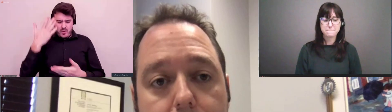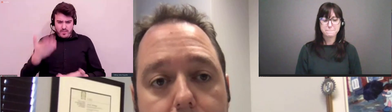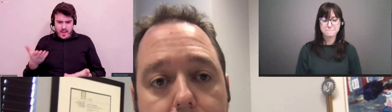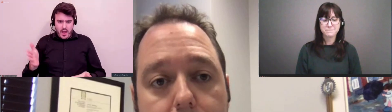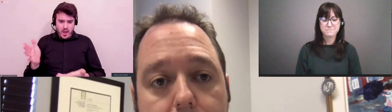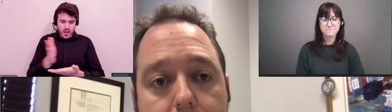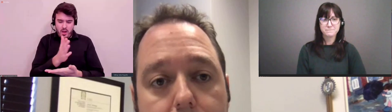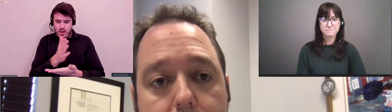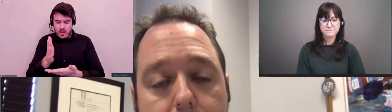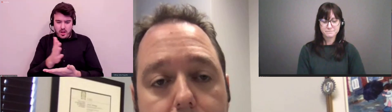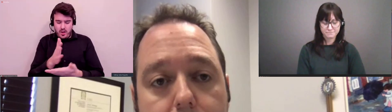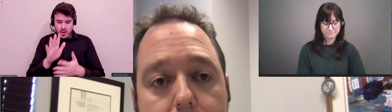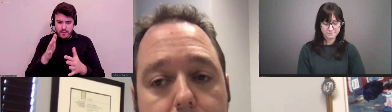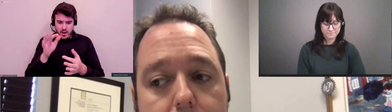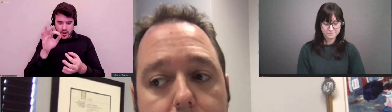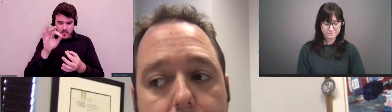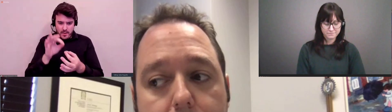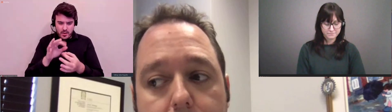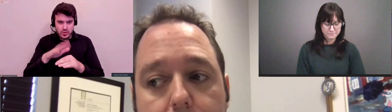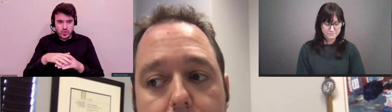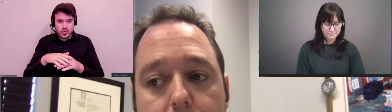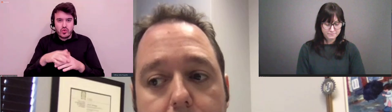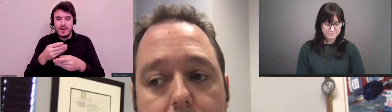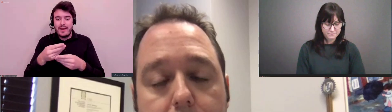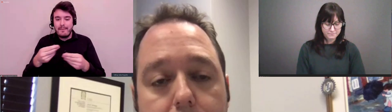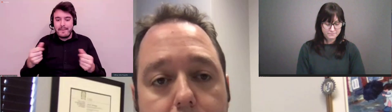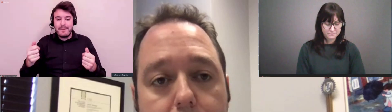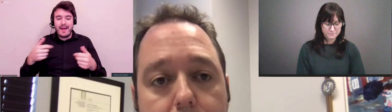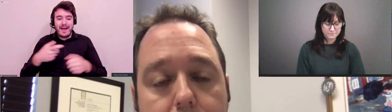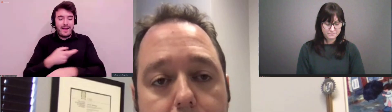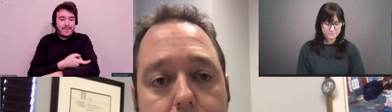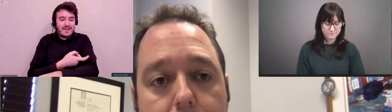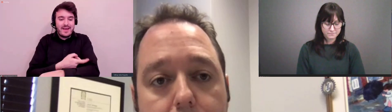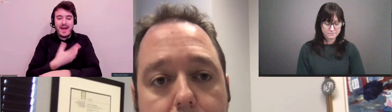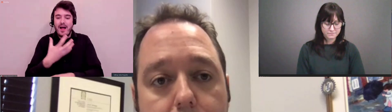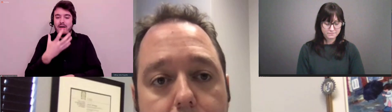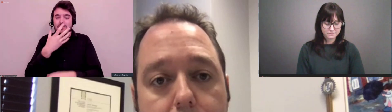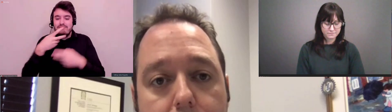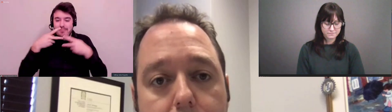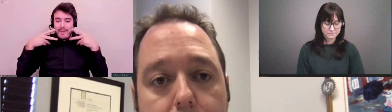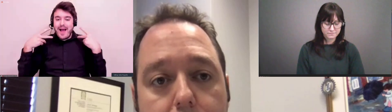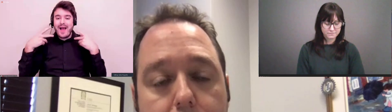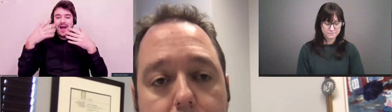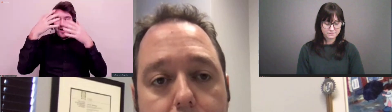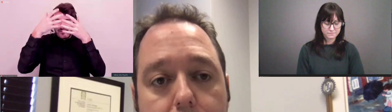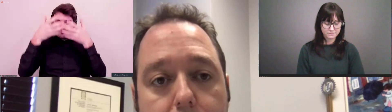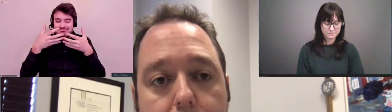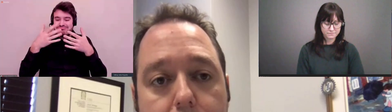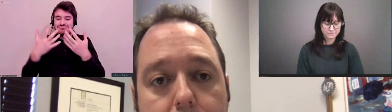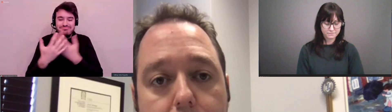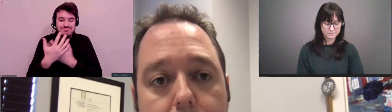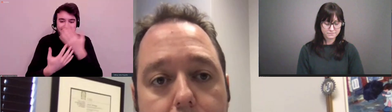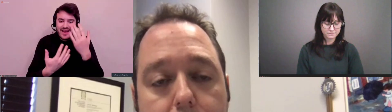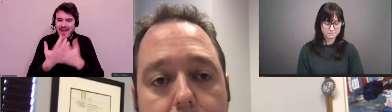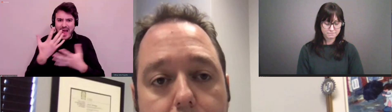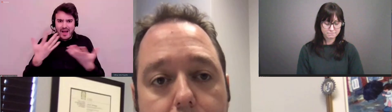niveau de l'approvisionnement en équipement de protection, que ce soit les masques, les visières, les gants.